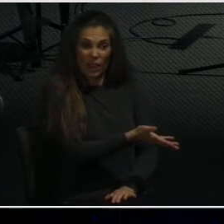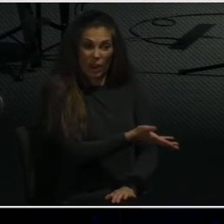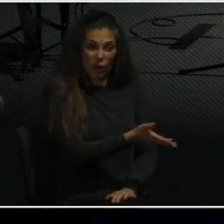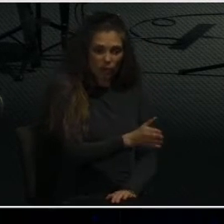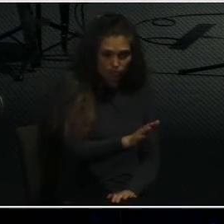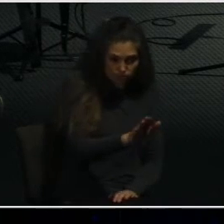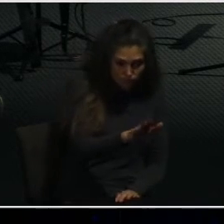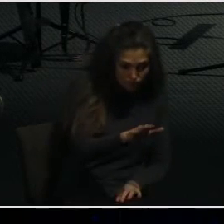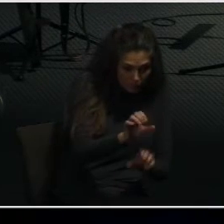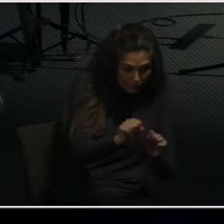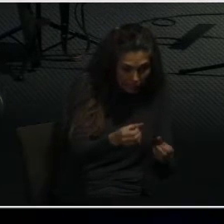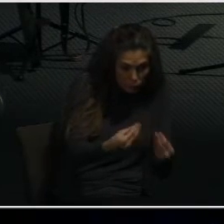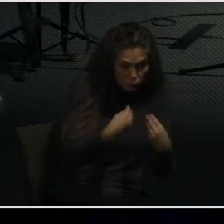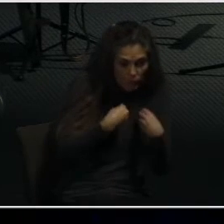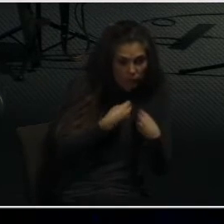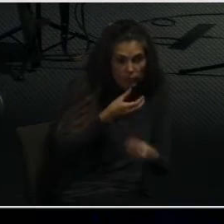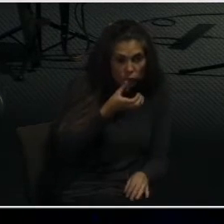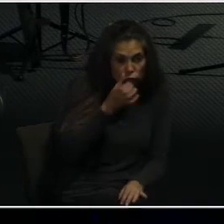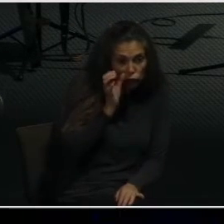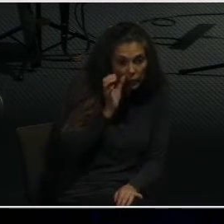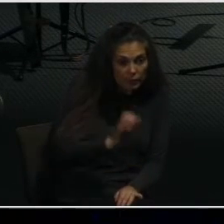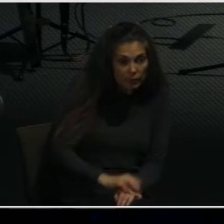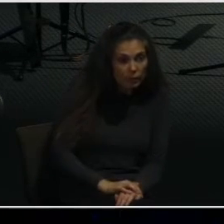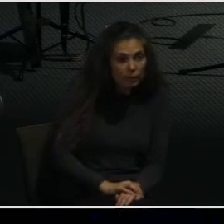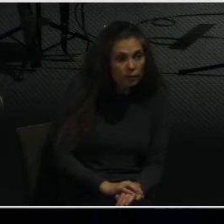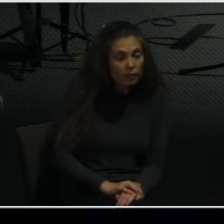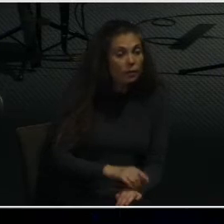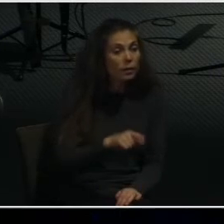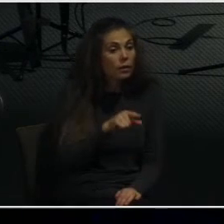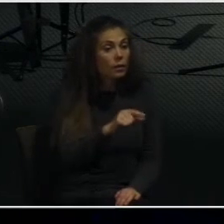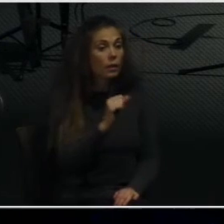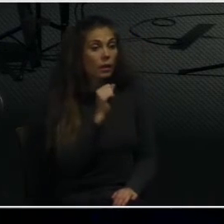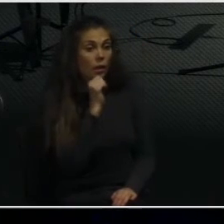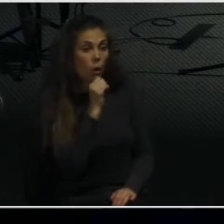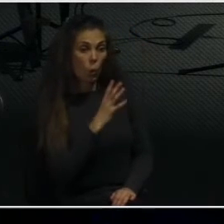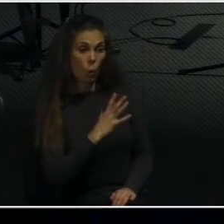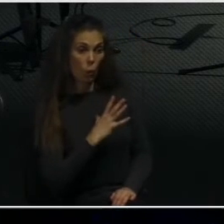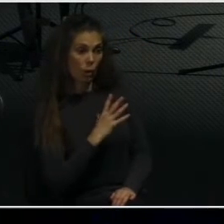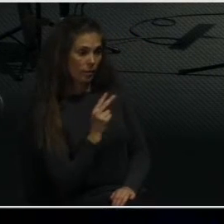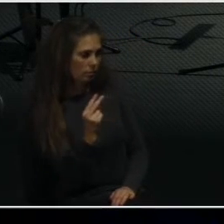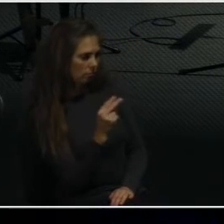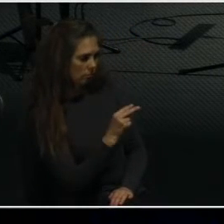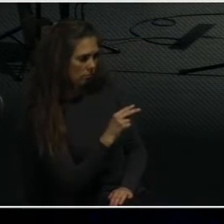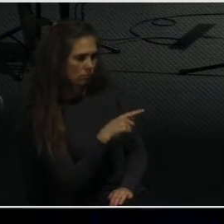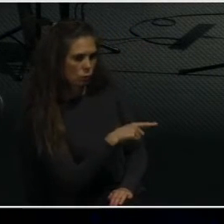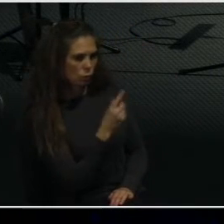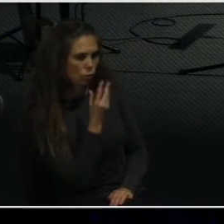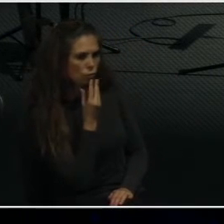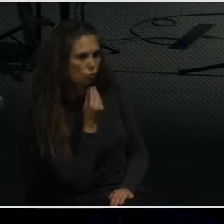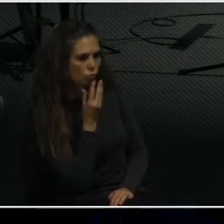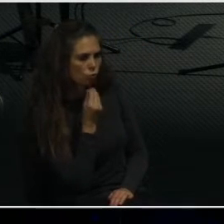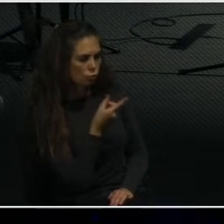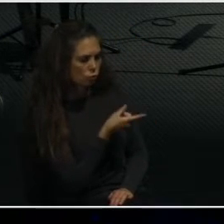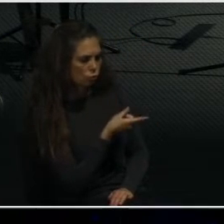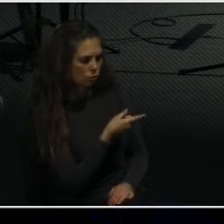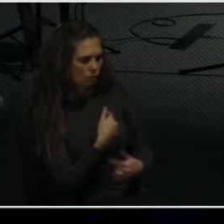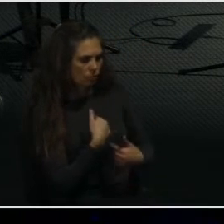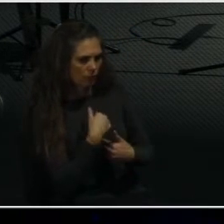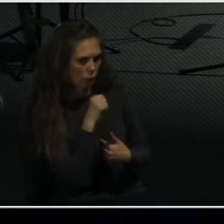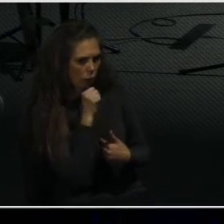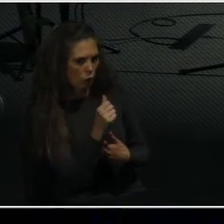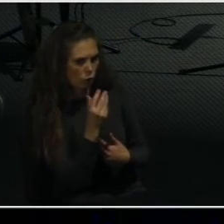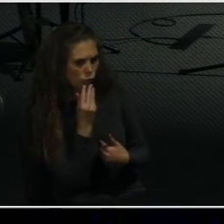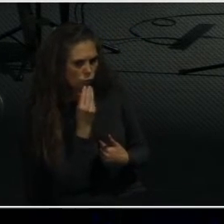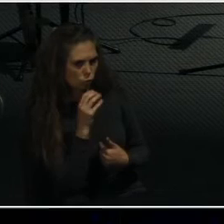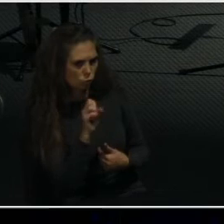And the woman notices that he's a Jew and she's a Samaritan, and there is tension between the